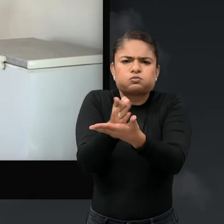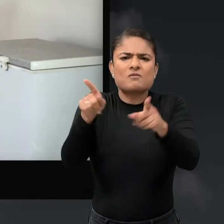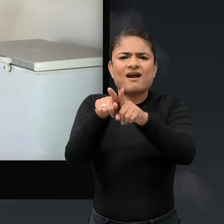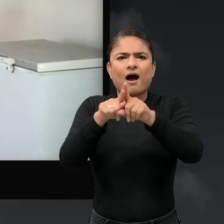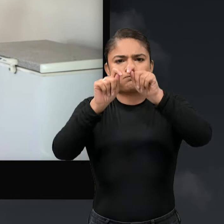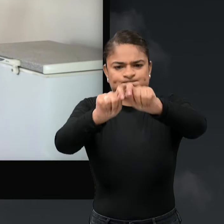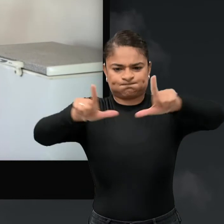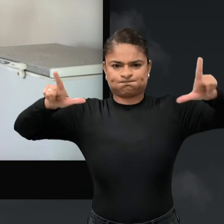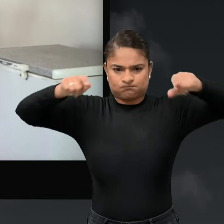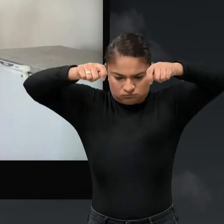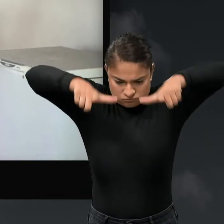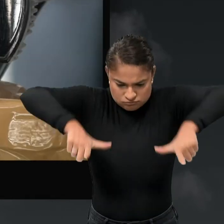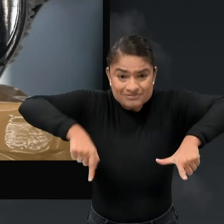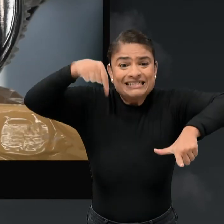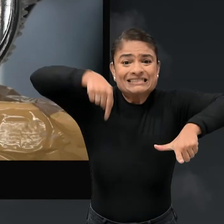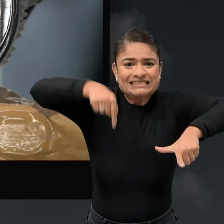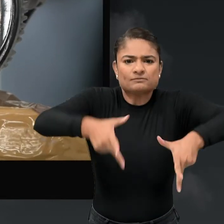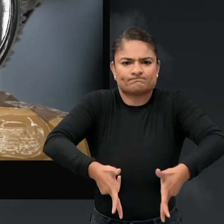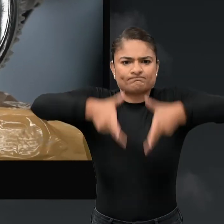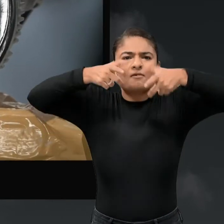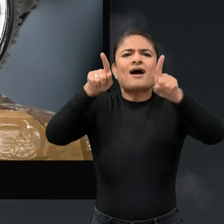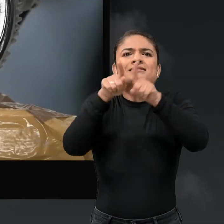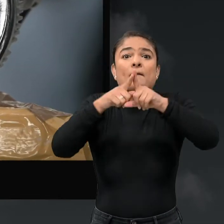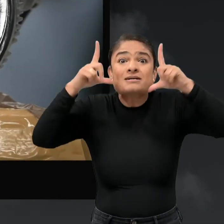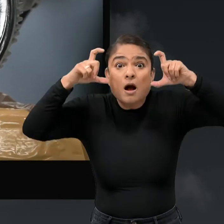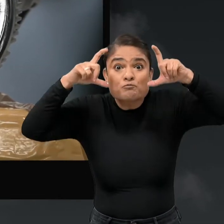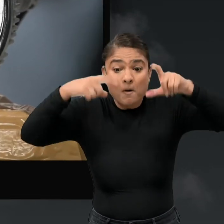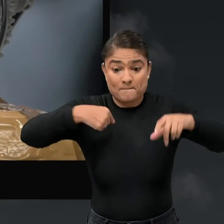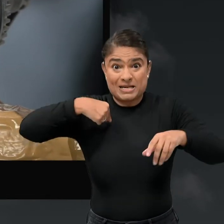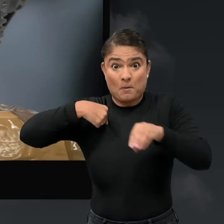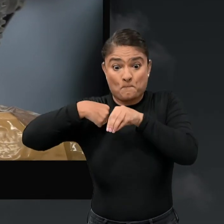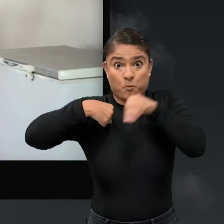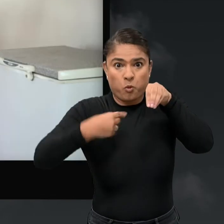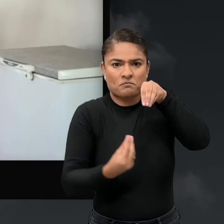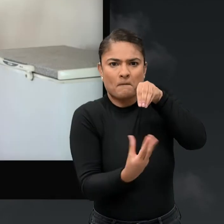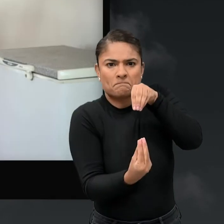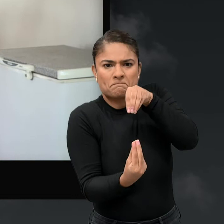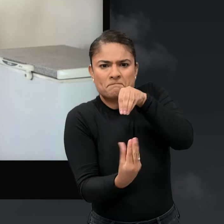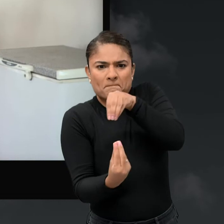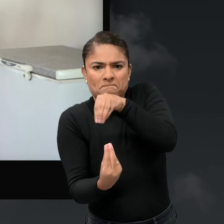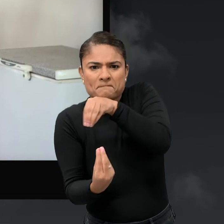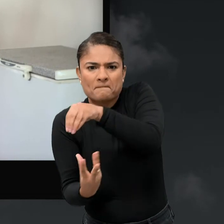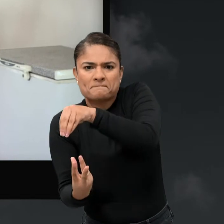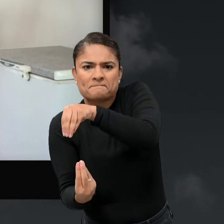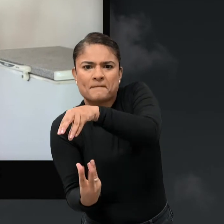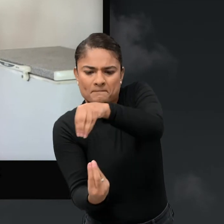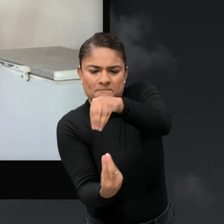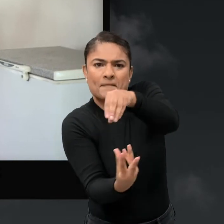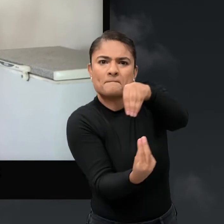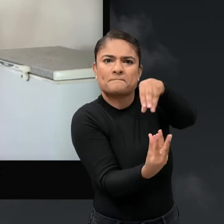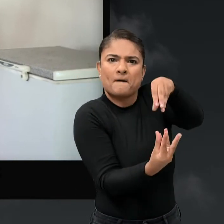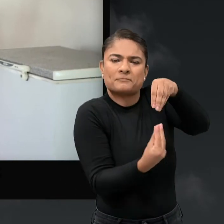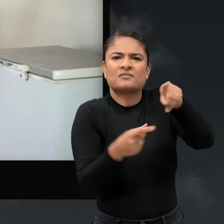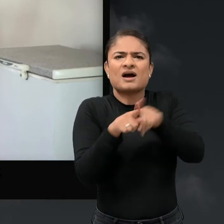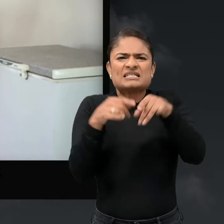essentially, it works as a little sort of infrared camera that picks up movement. It sits on top of the laptop, and